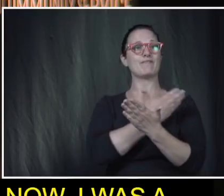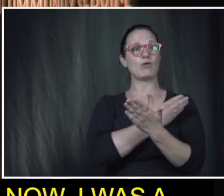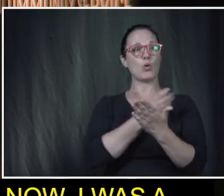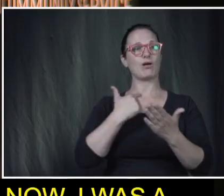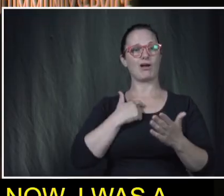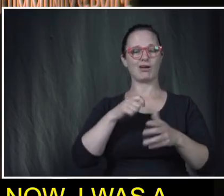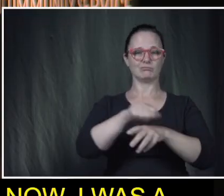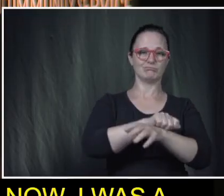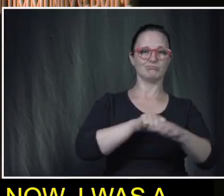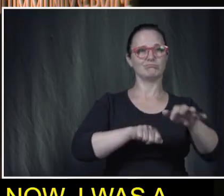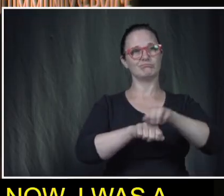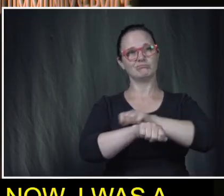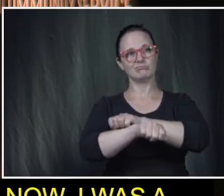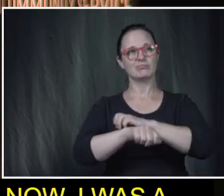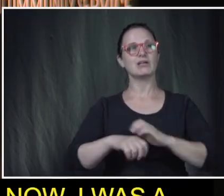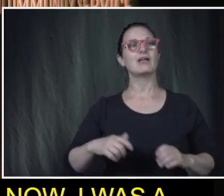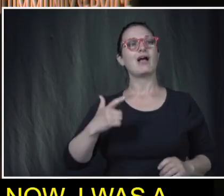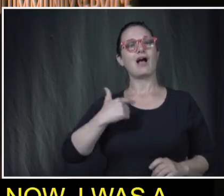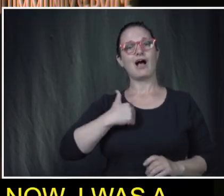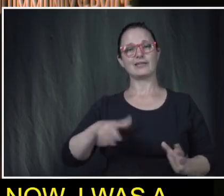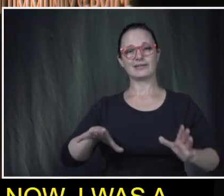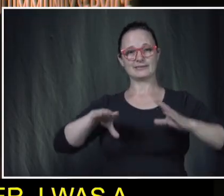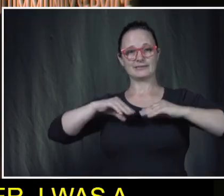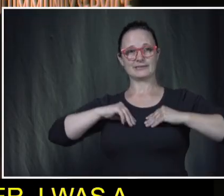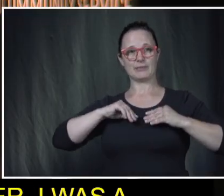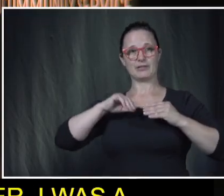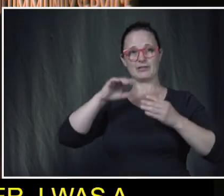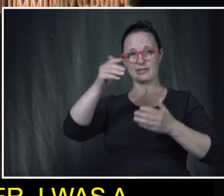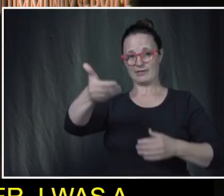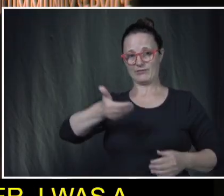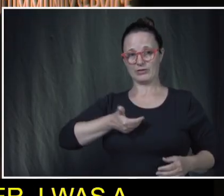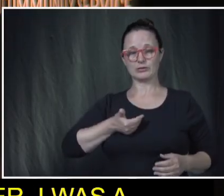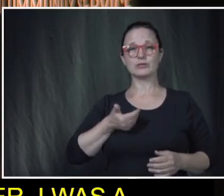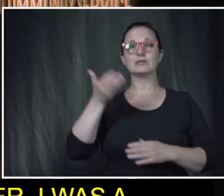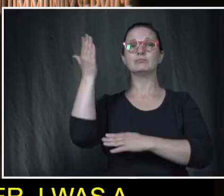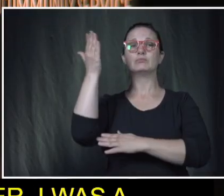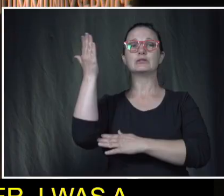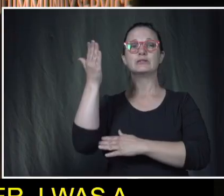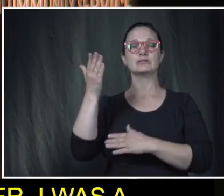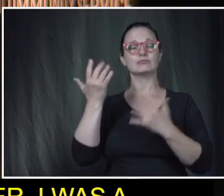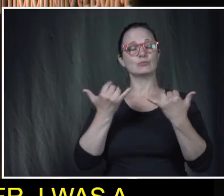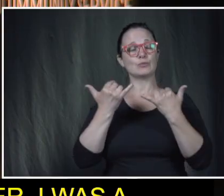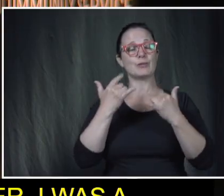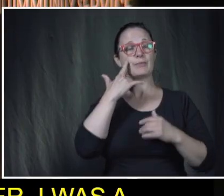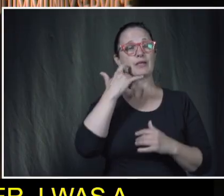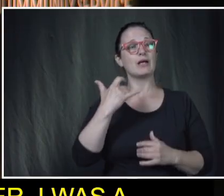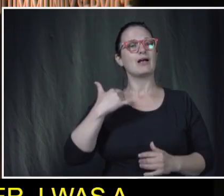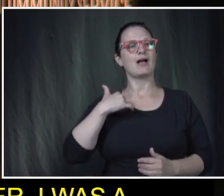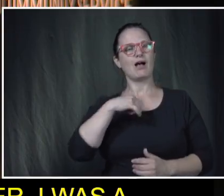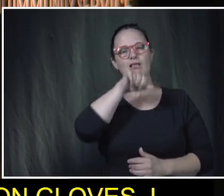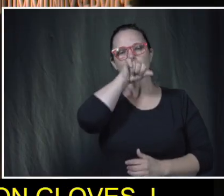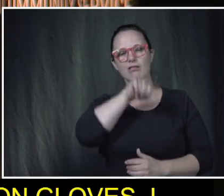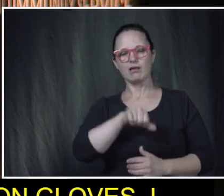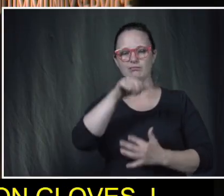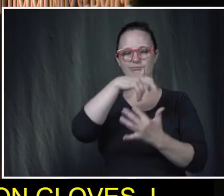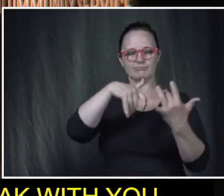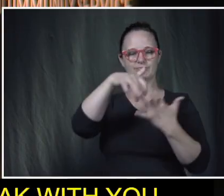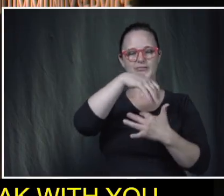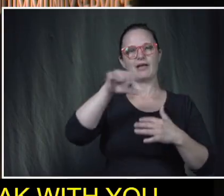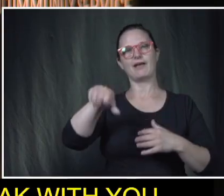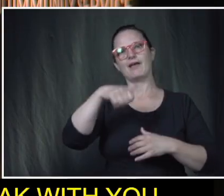put the gloves on. I accepted this invitation to speak with you today because I love being around other